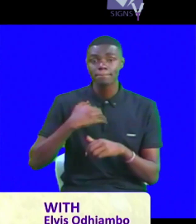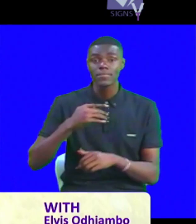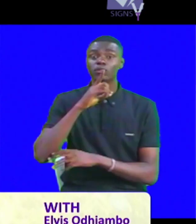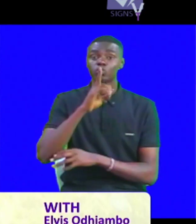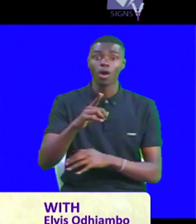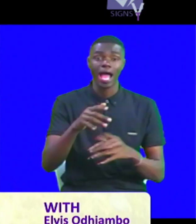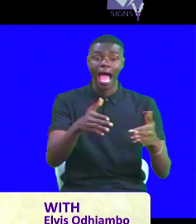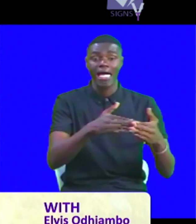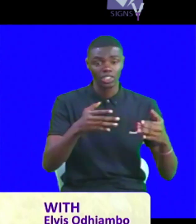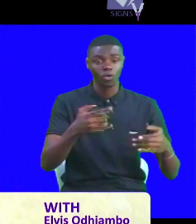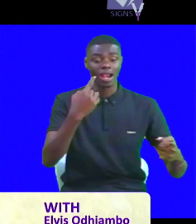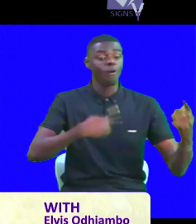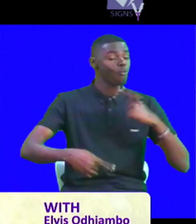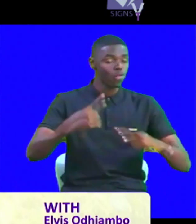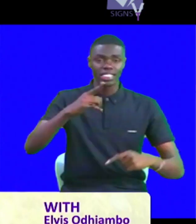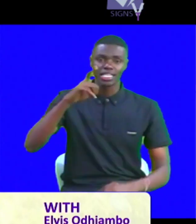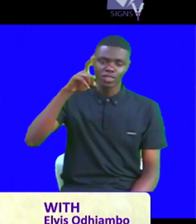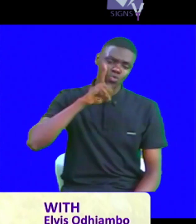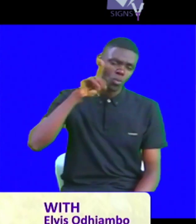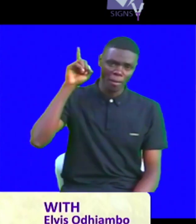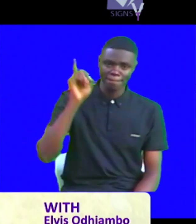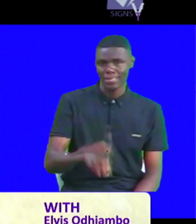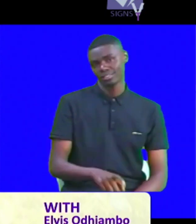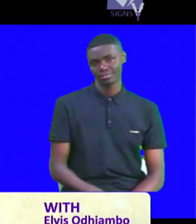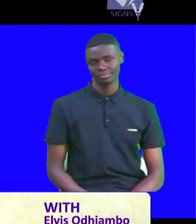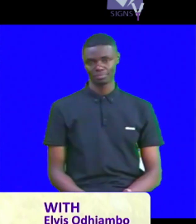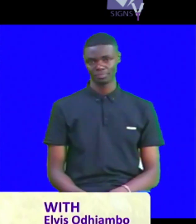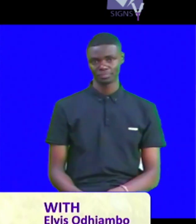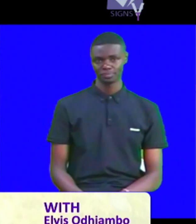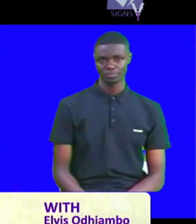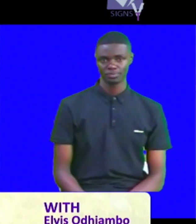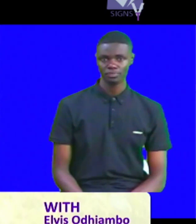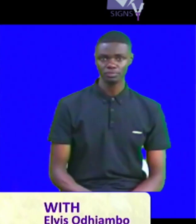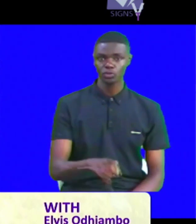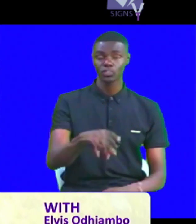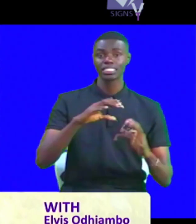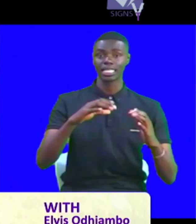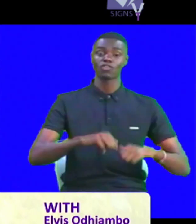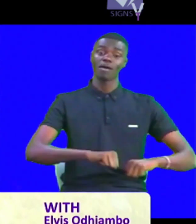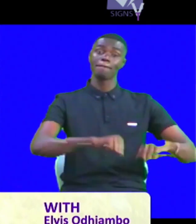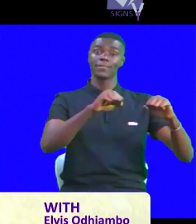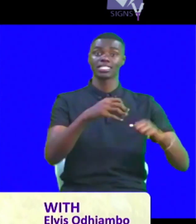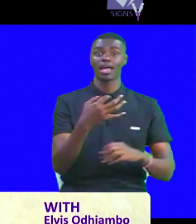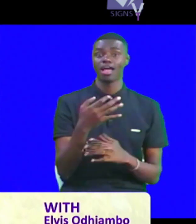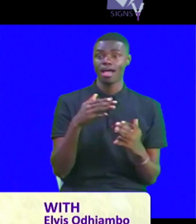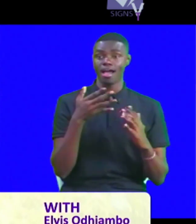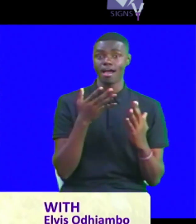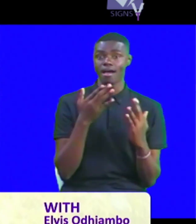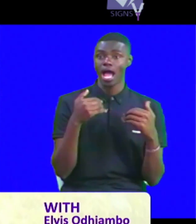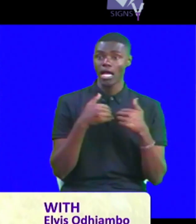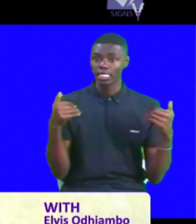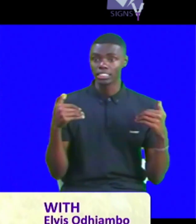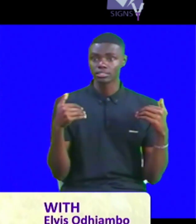tunaweza pigwa. Mimi niko sure hiyo kikombe tunaenda nao kesho. Hapo sawa. Elvis, let me ask you this, Of course this is a case of master